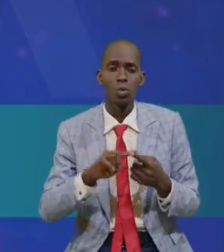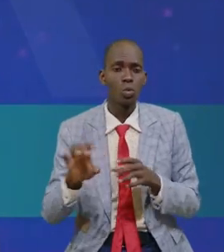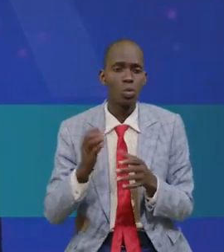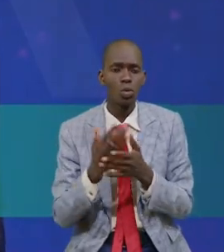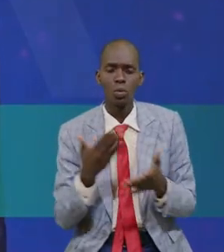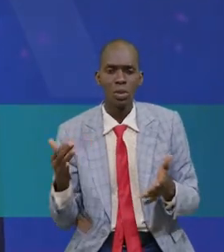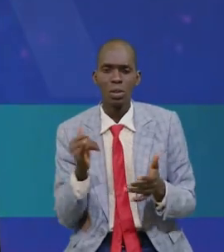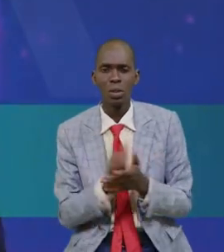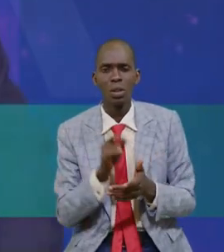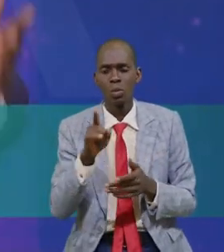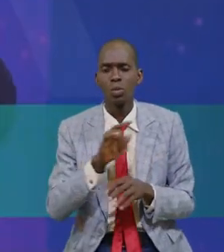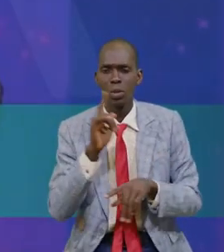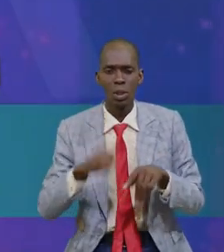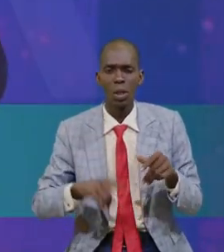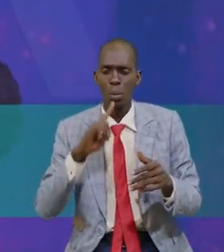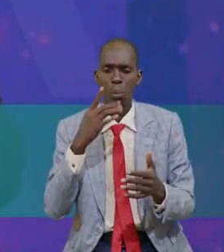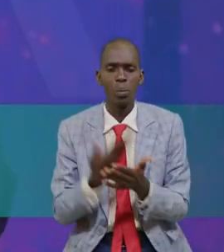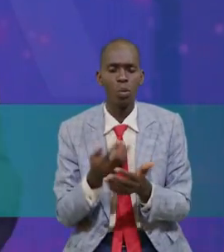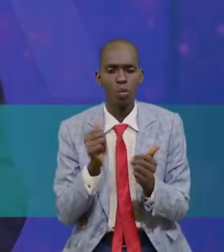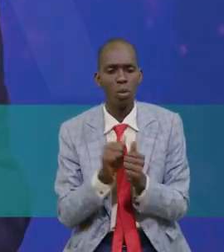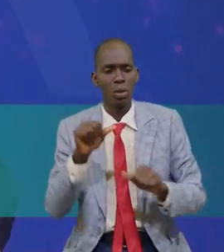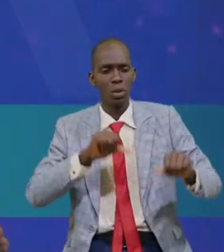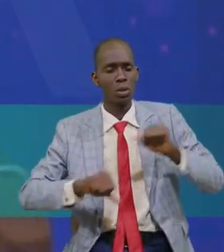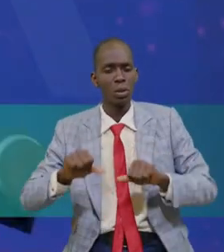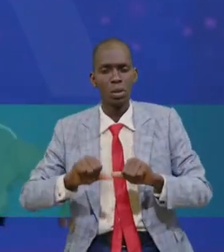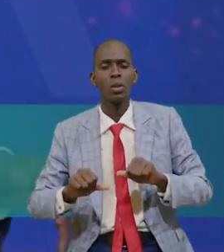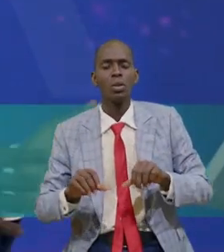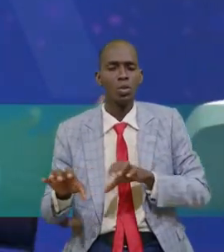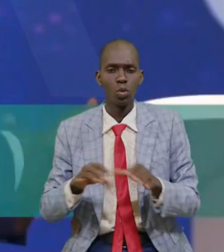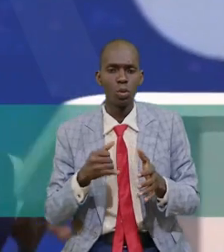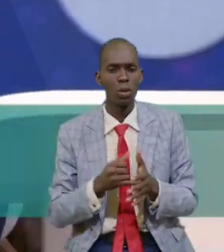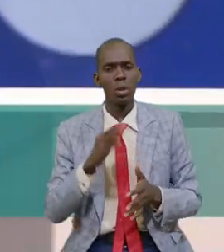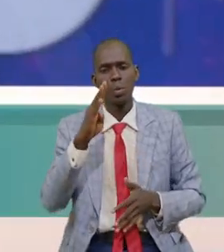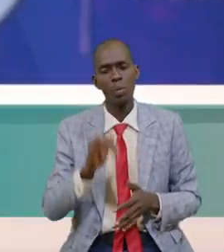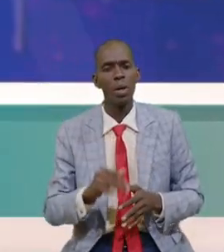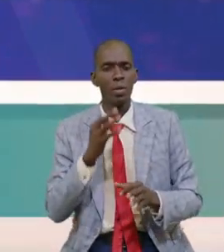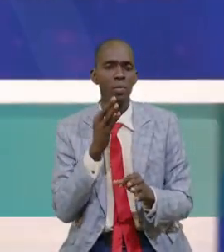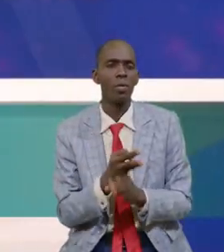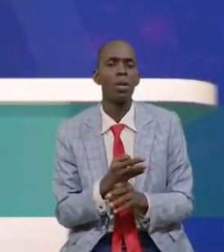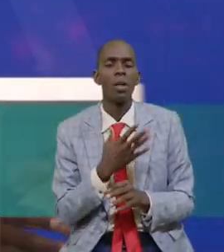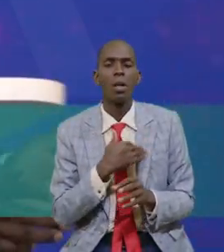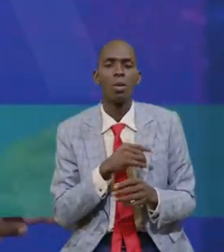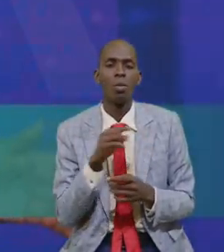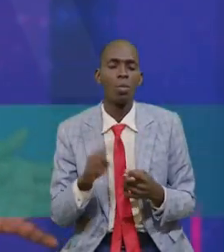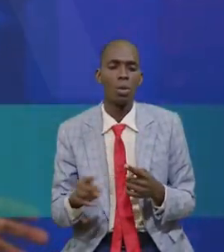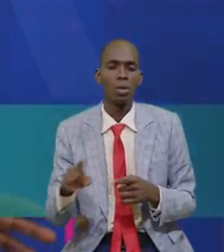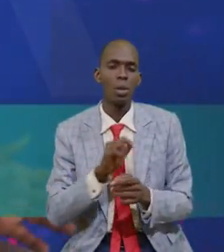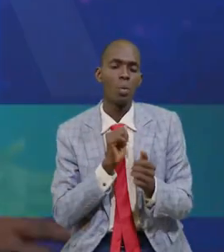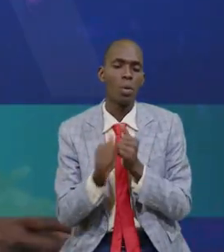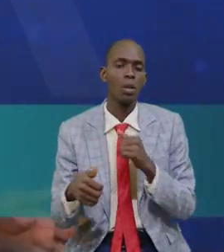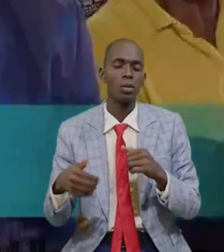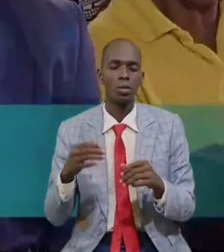unscientific, and just stretch the rod? He did, by faith. And then they came over like you will come